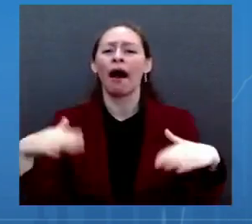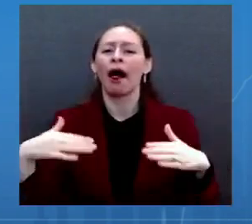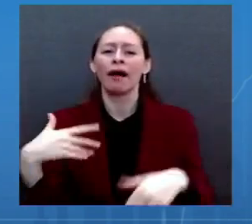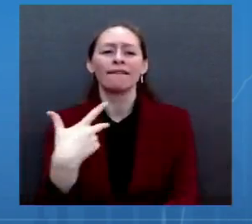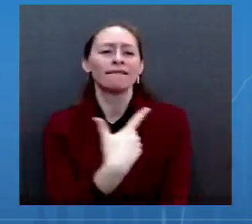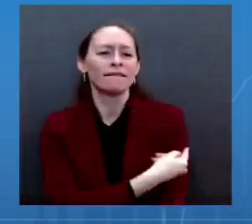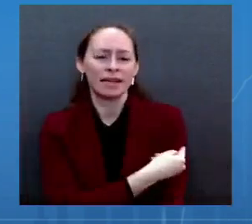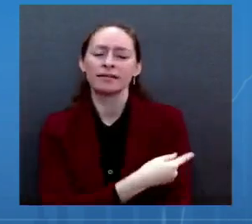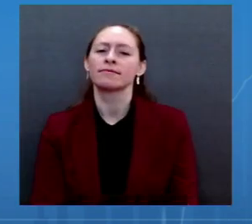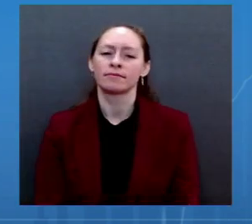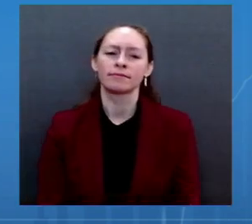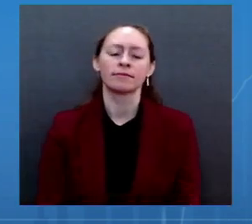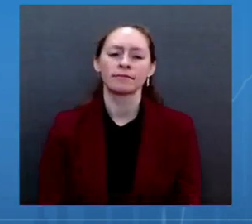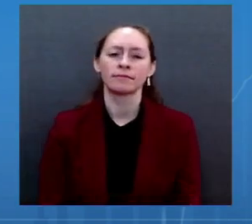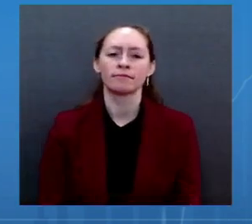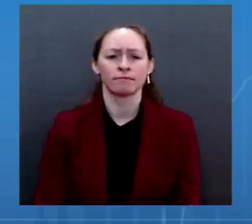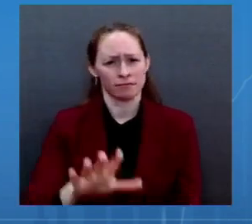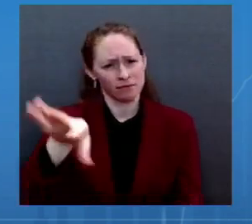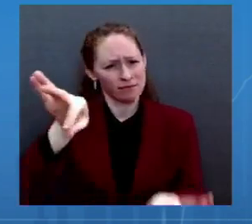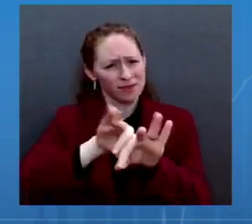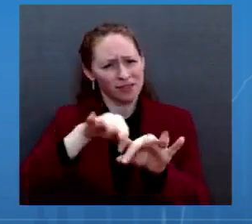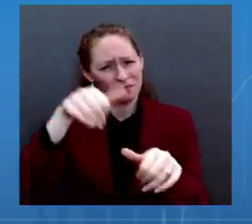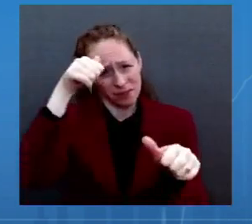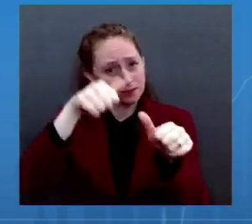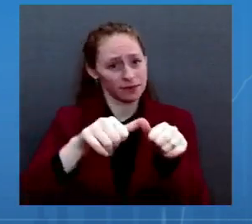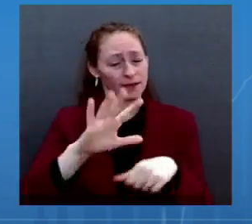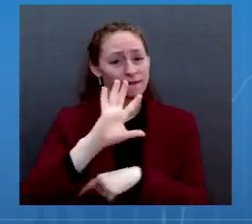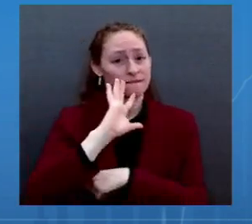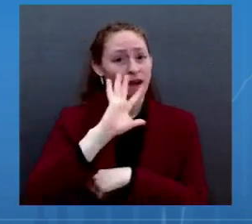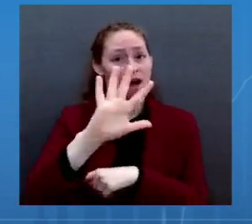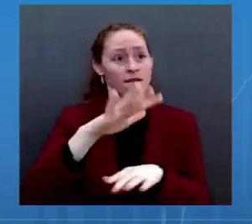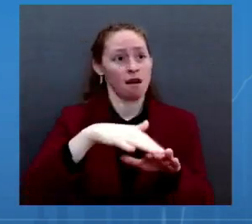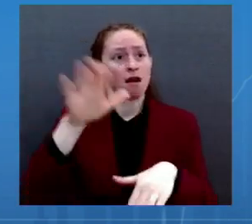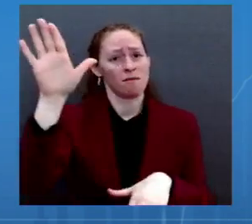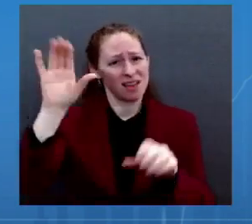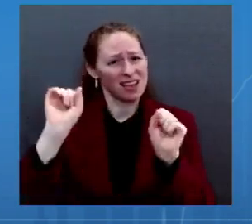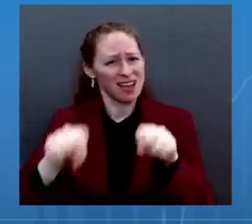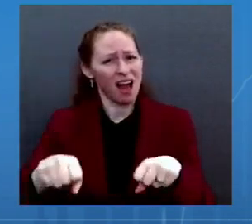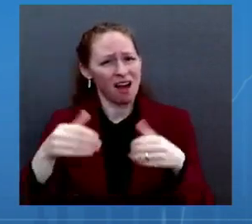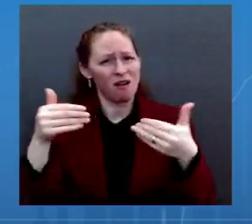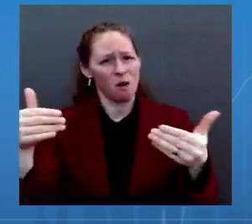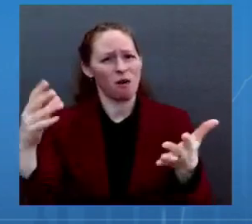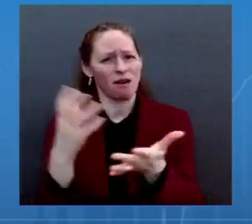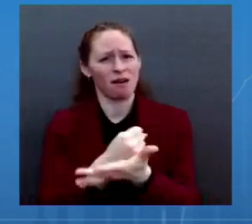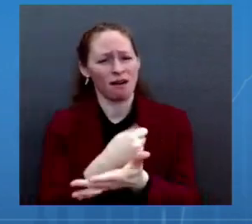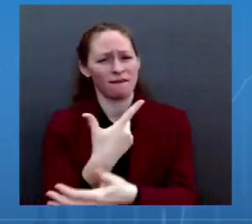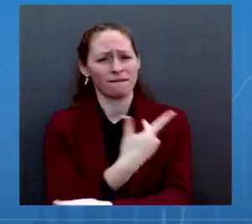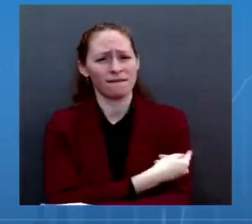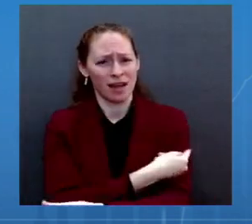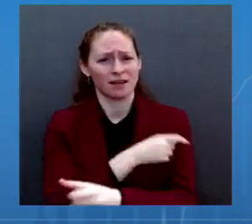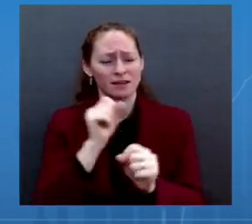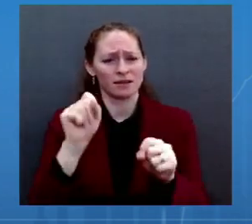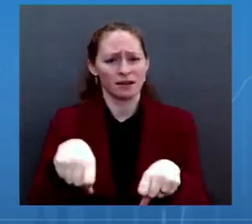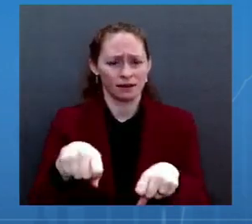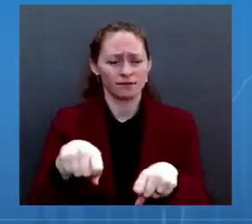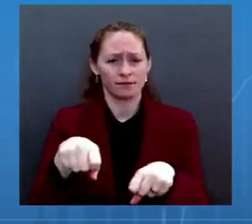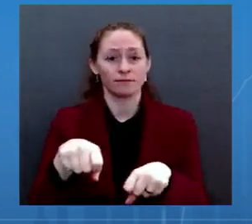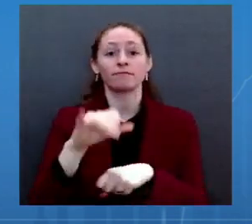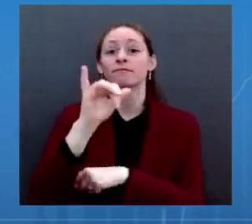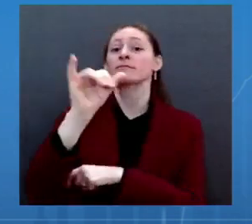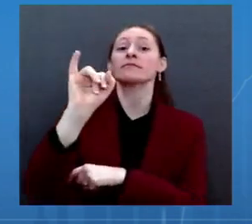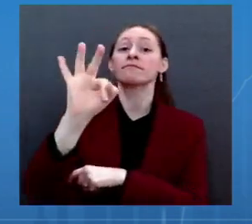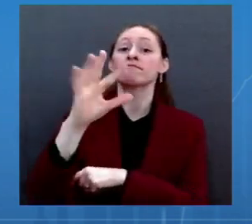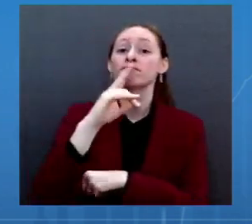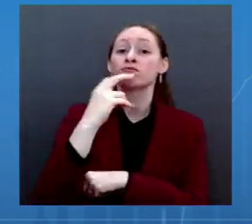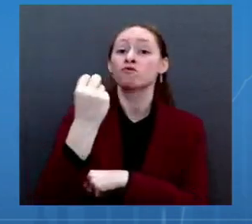Children from 12 to 17 can get a booster. The FDA authorized 12 to 15, and as Dr. Wolinski said, today